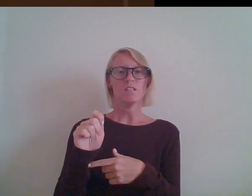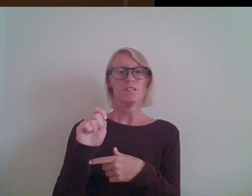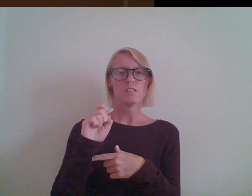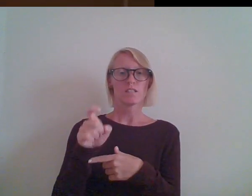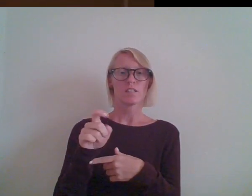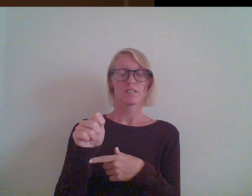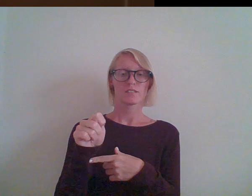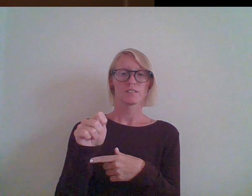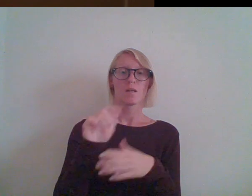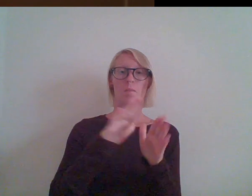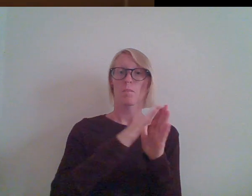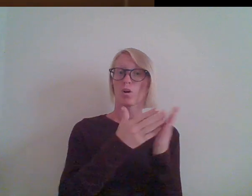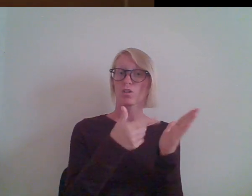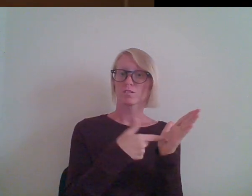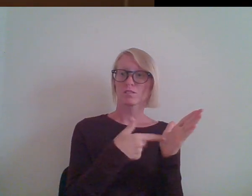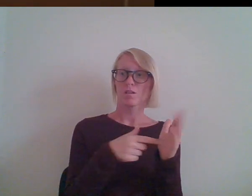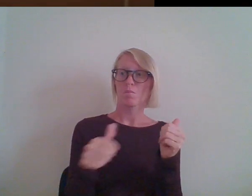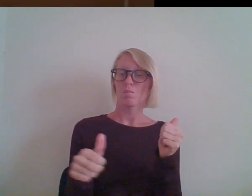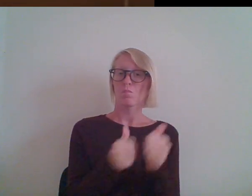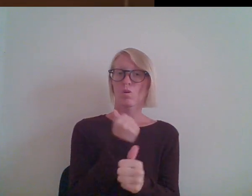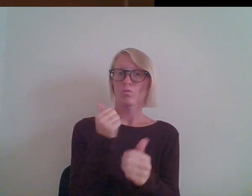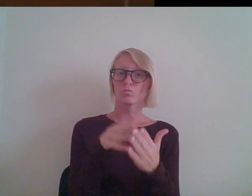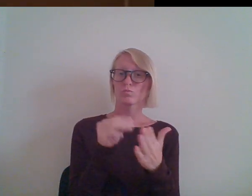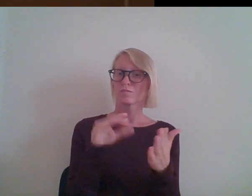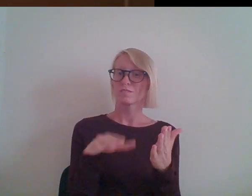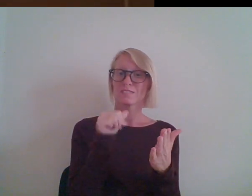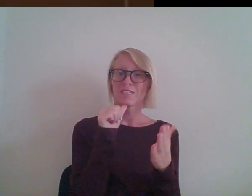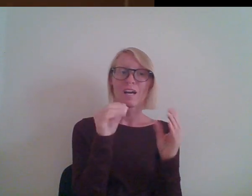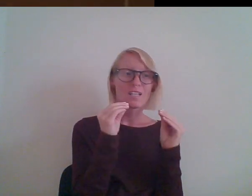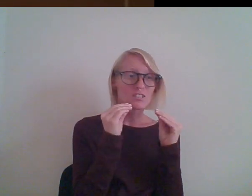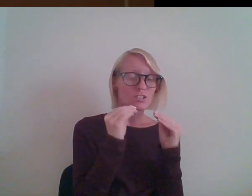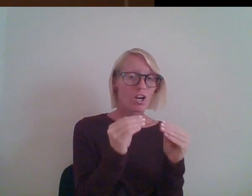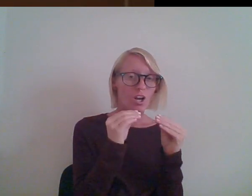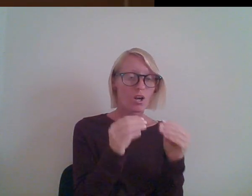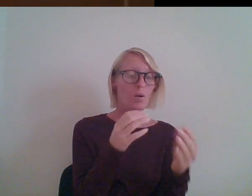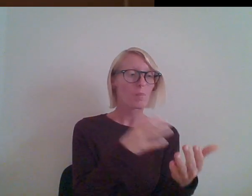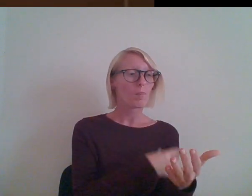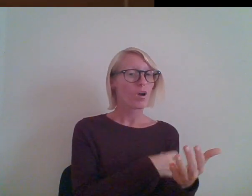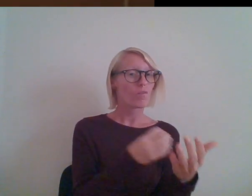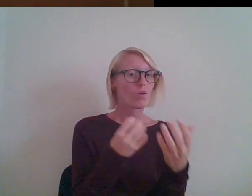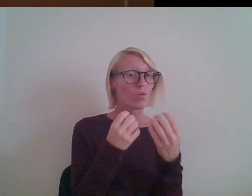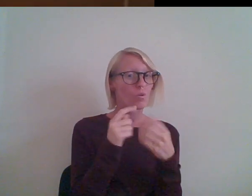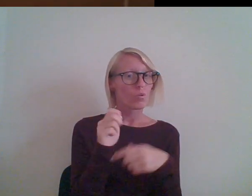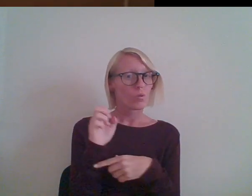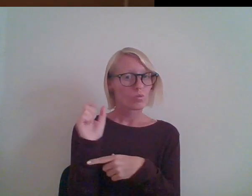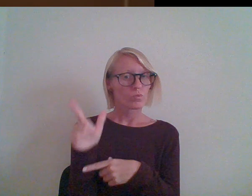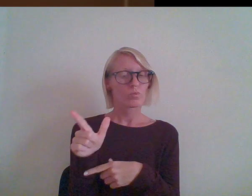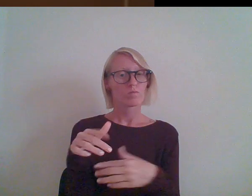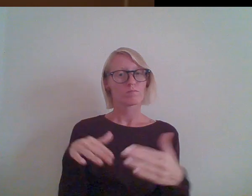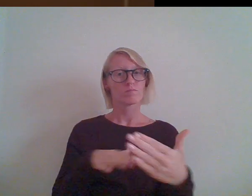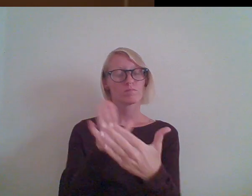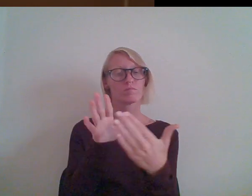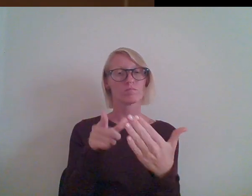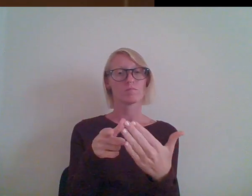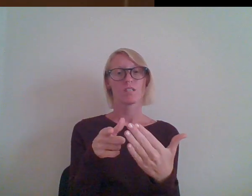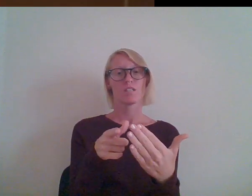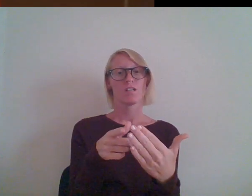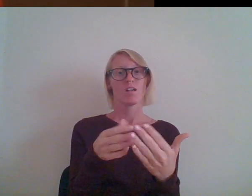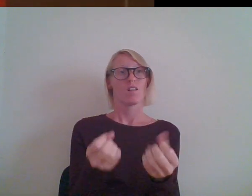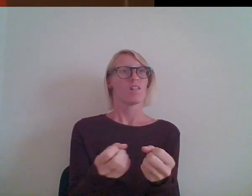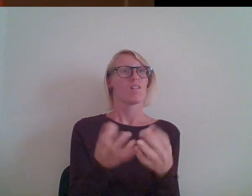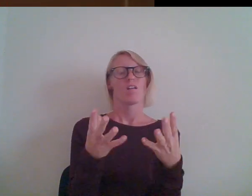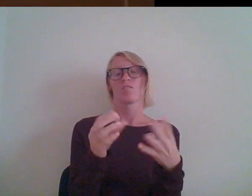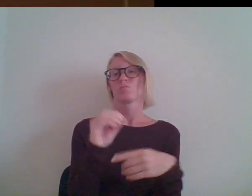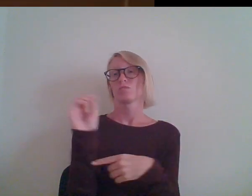how to use a textbook, and yet it's such a powerful tool. Because they haven't been taught the power of the tool, a large percentage don't even buy the